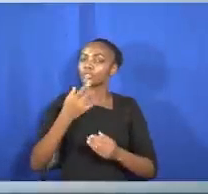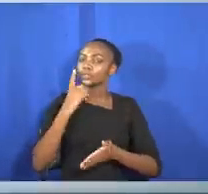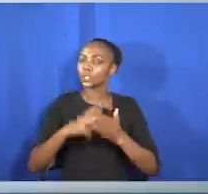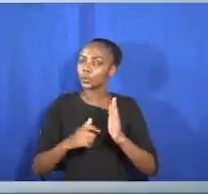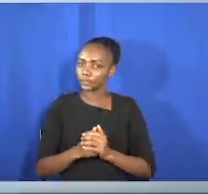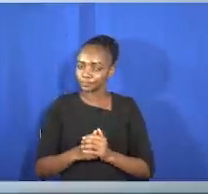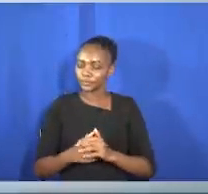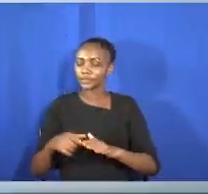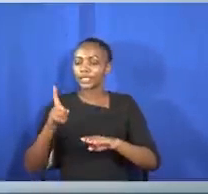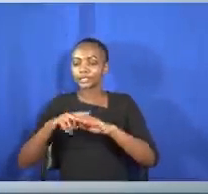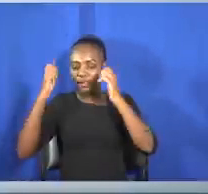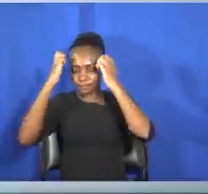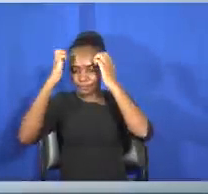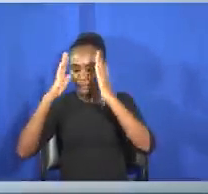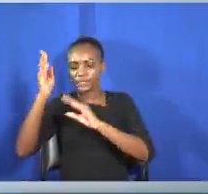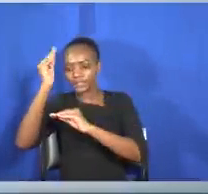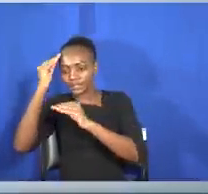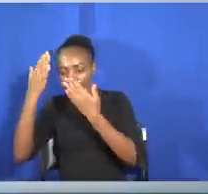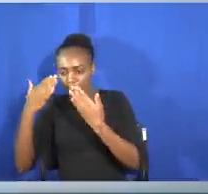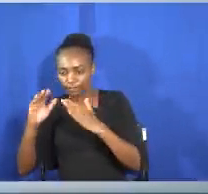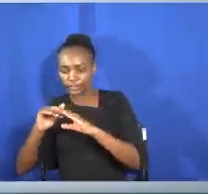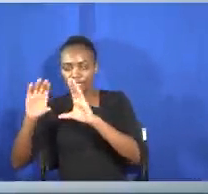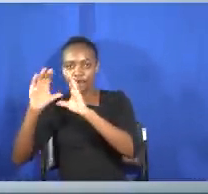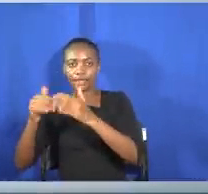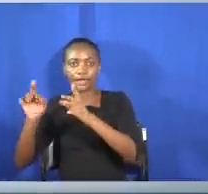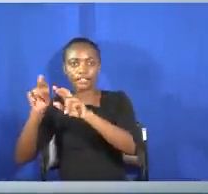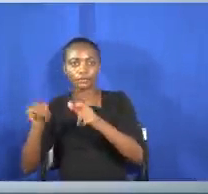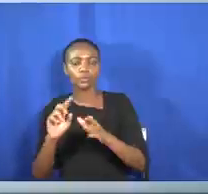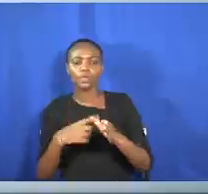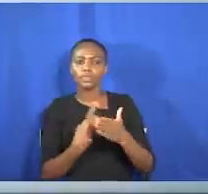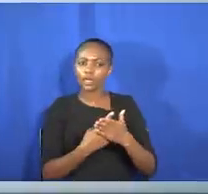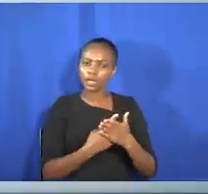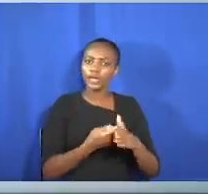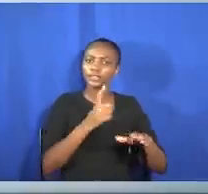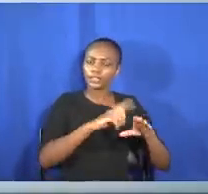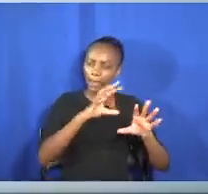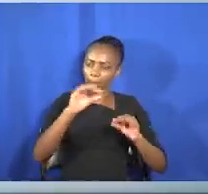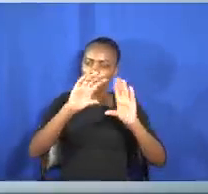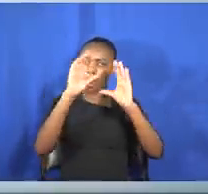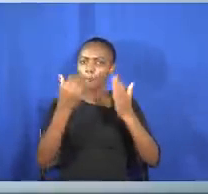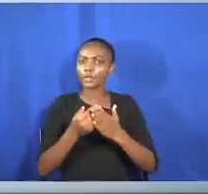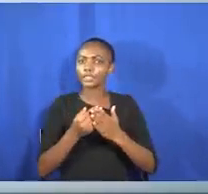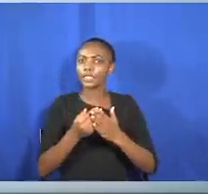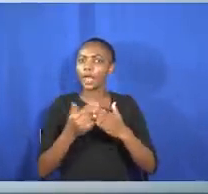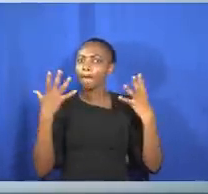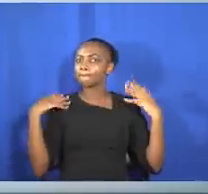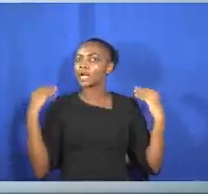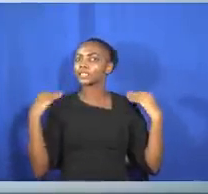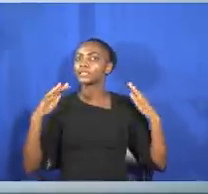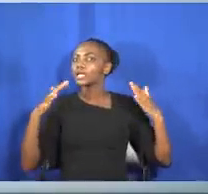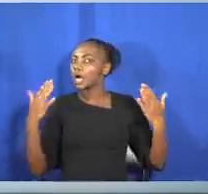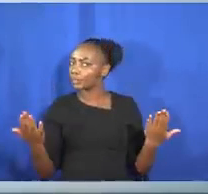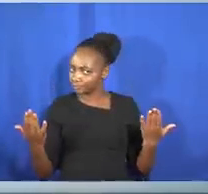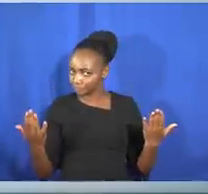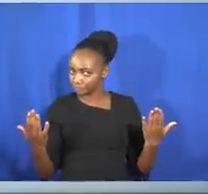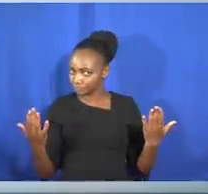are they able to apply within the environment, within the community? Are they able to apply?